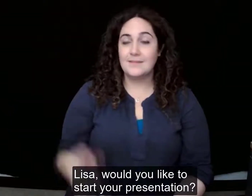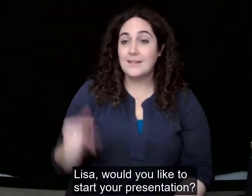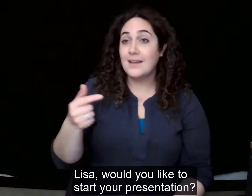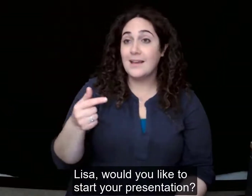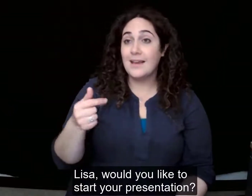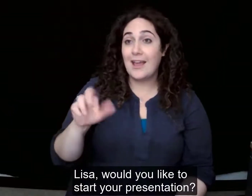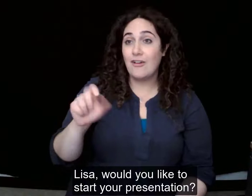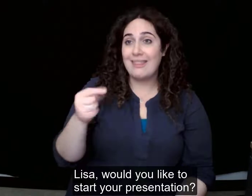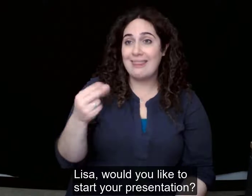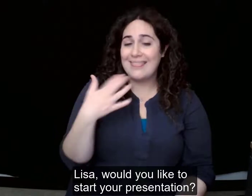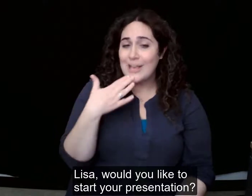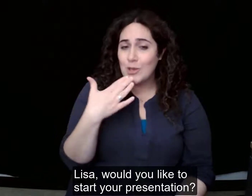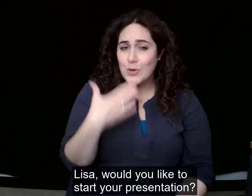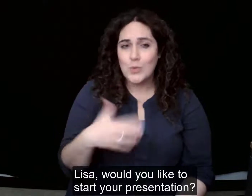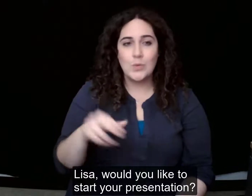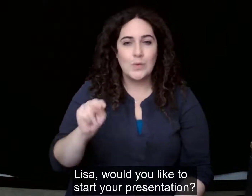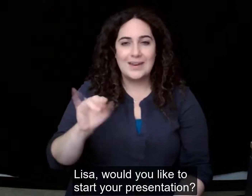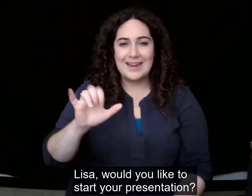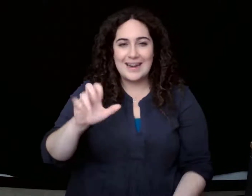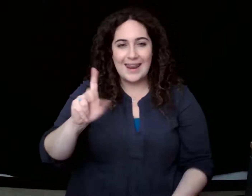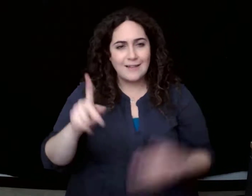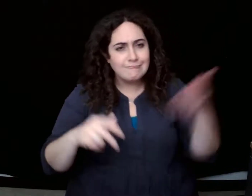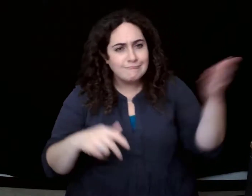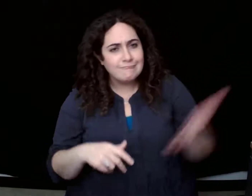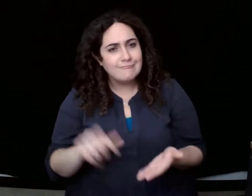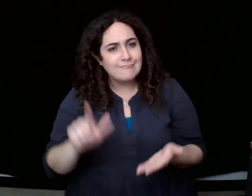Lisa, would you like to start your presentation?